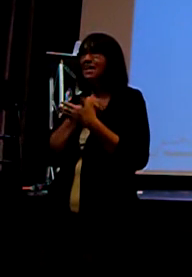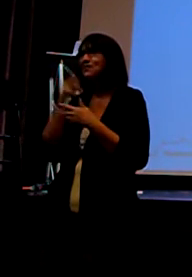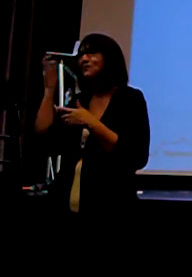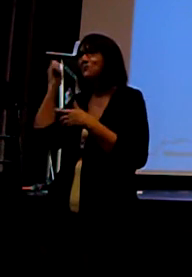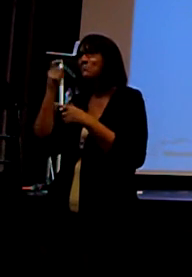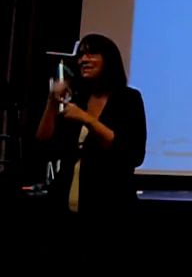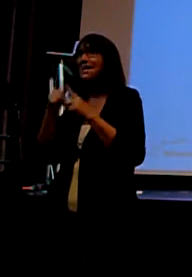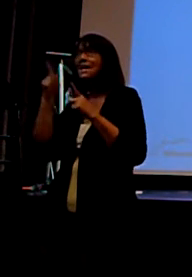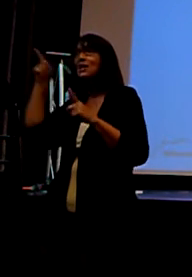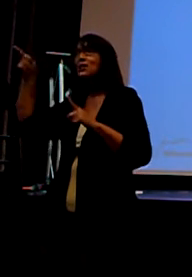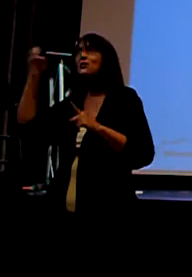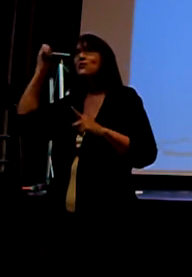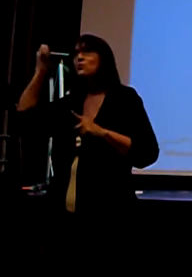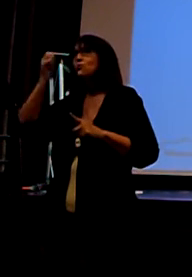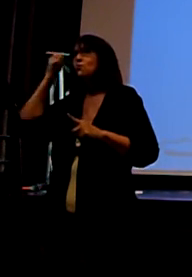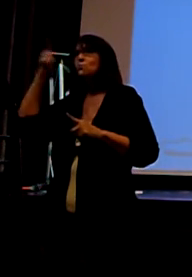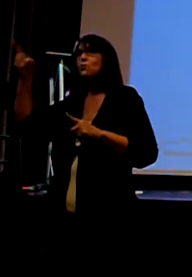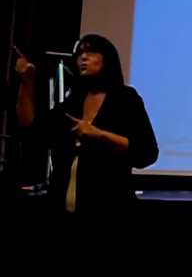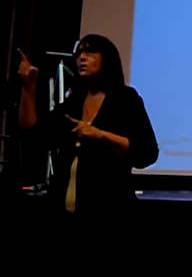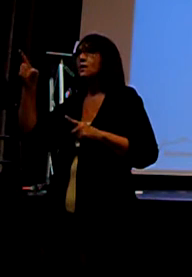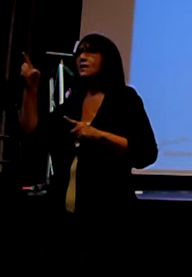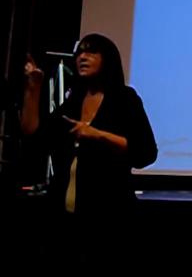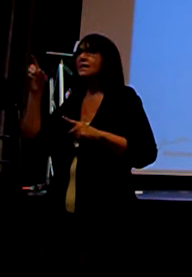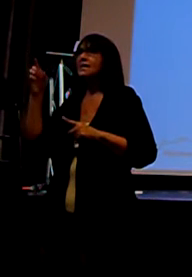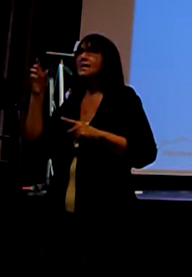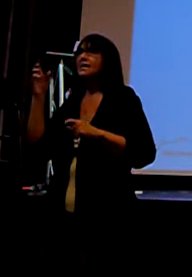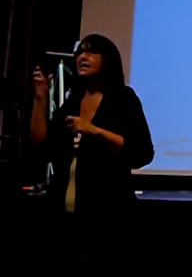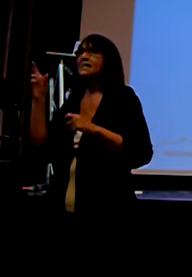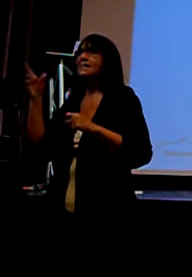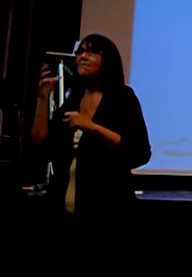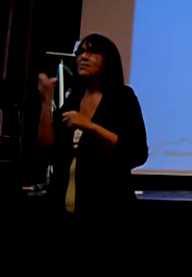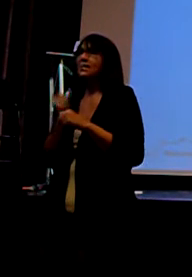In Europe, they never get the con of the ship.